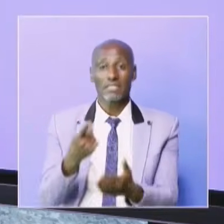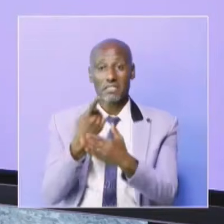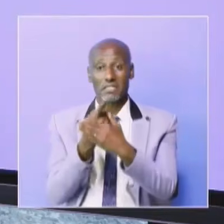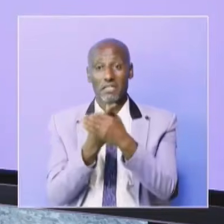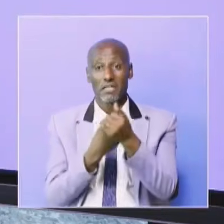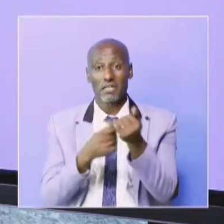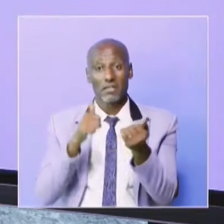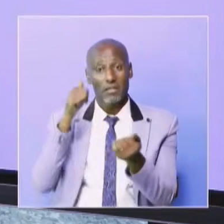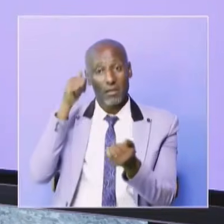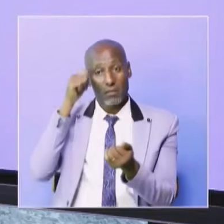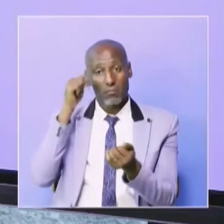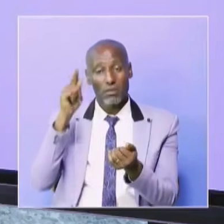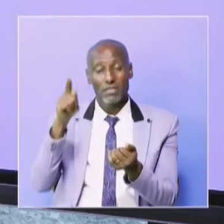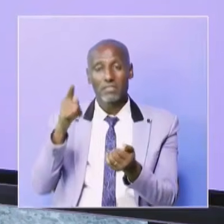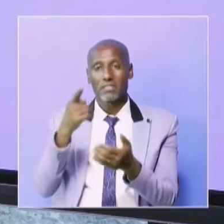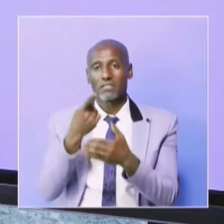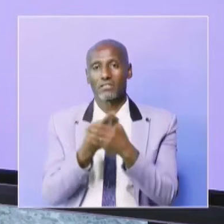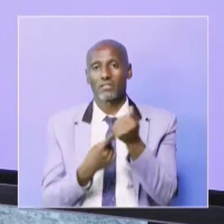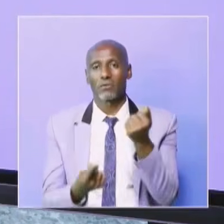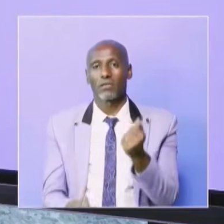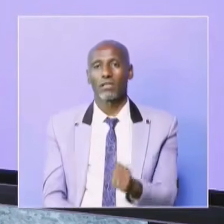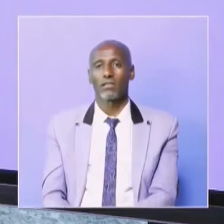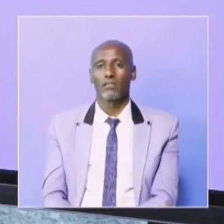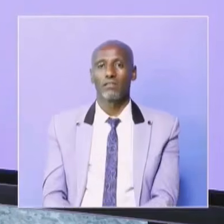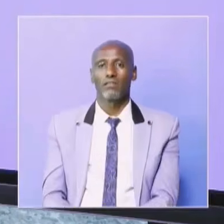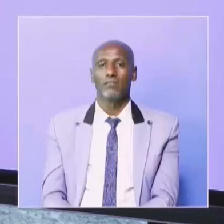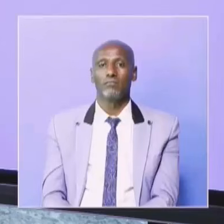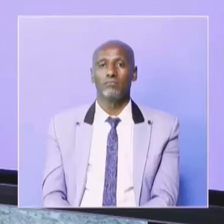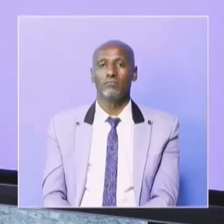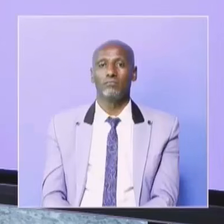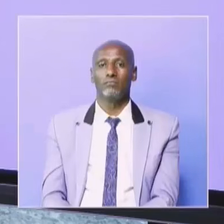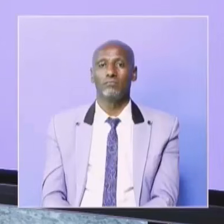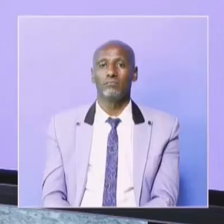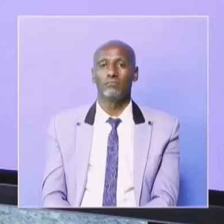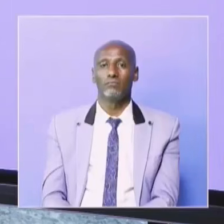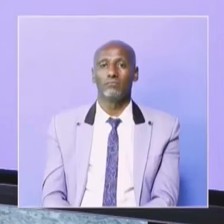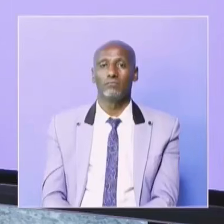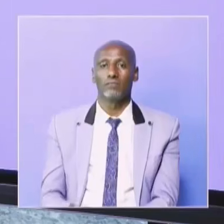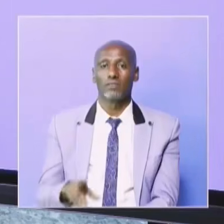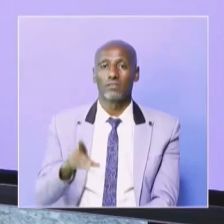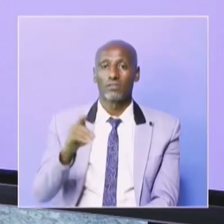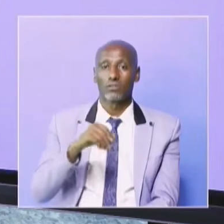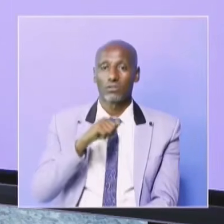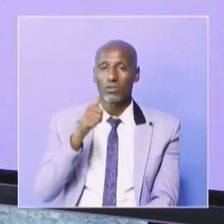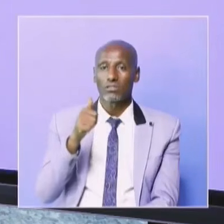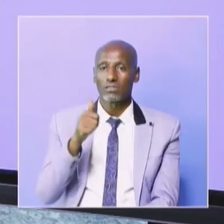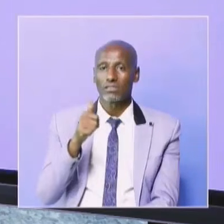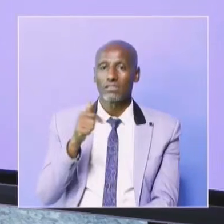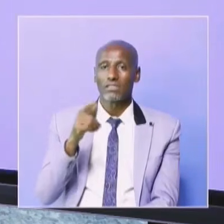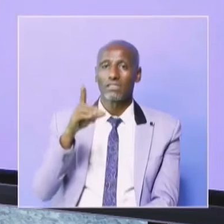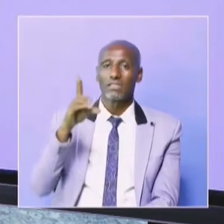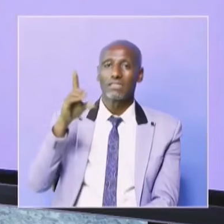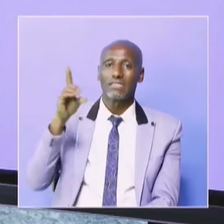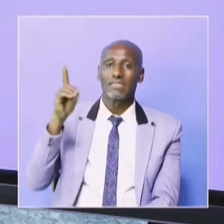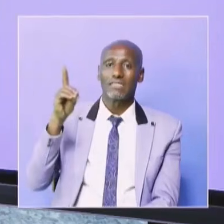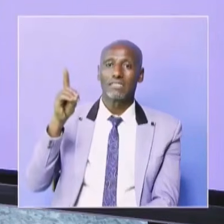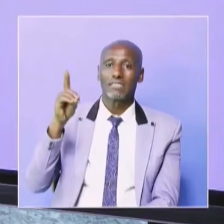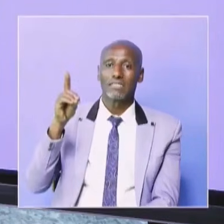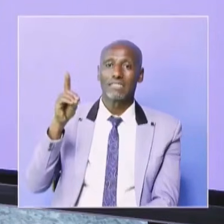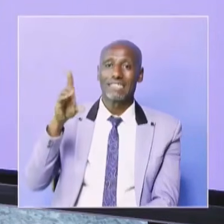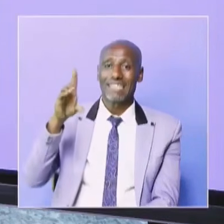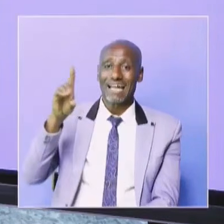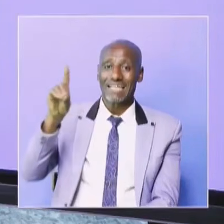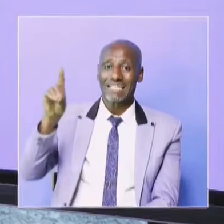is he, right? So, how do we make it negative? Do not? No. We say what? My